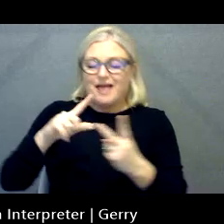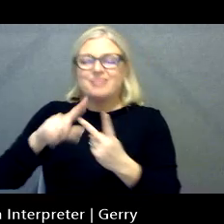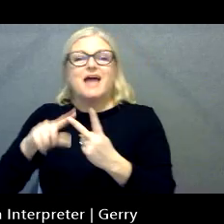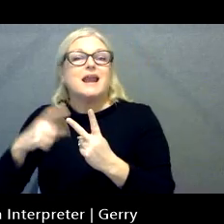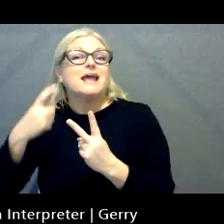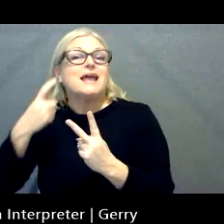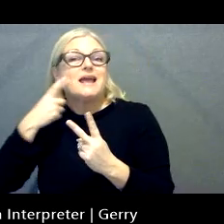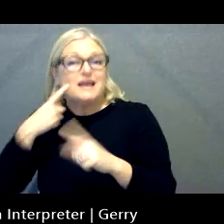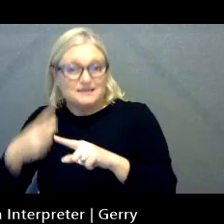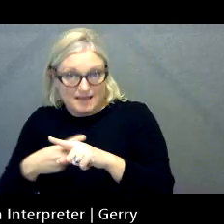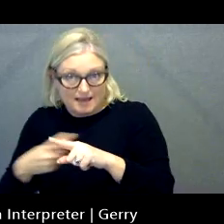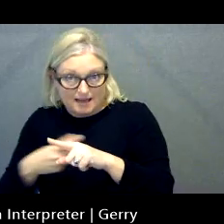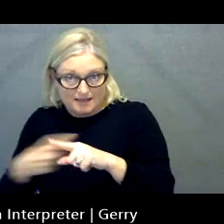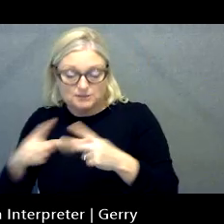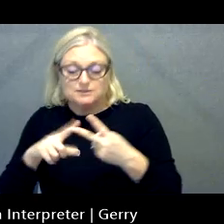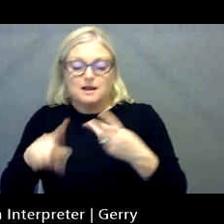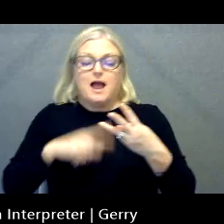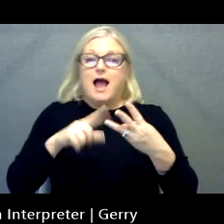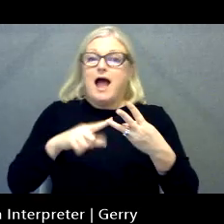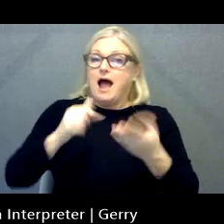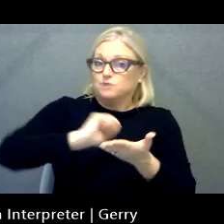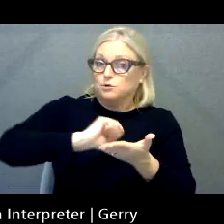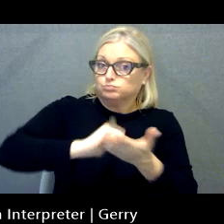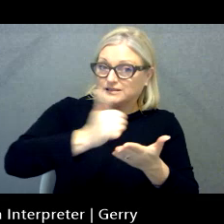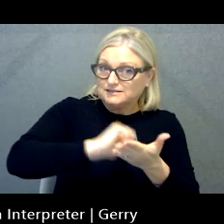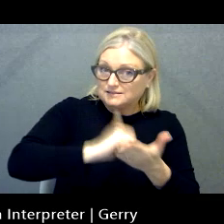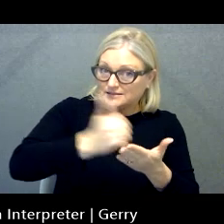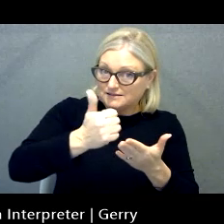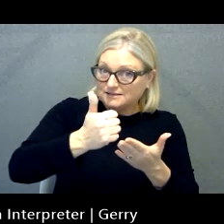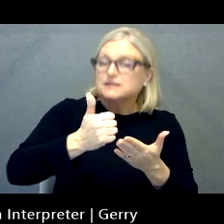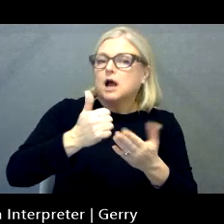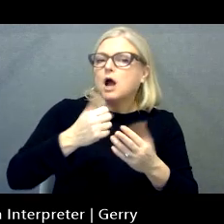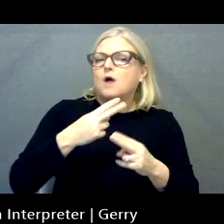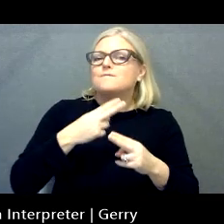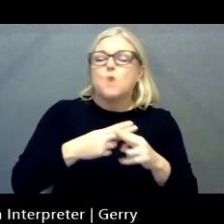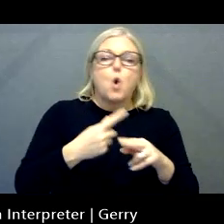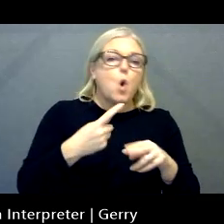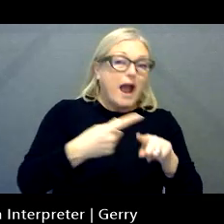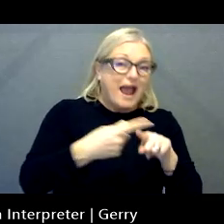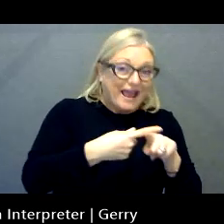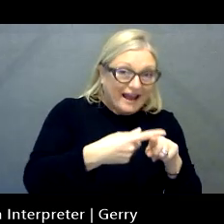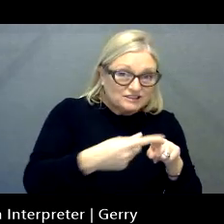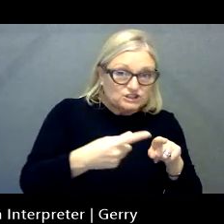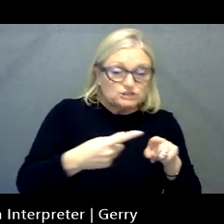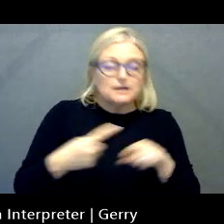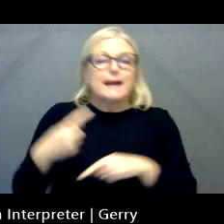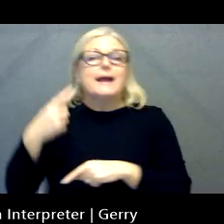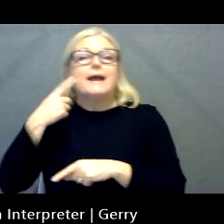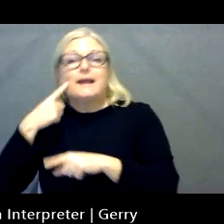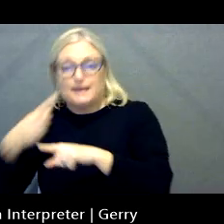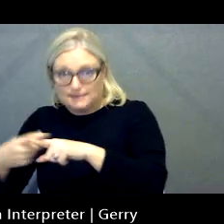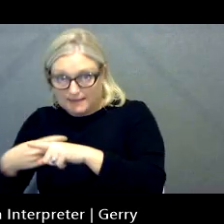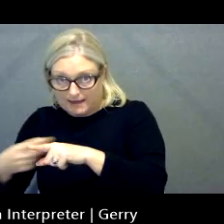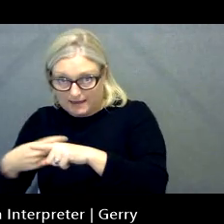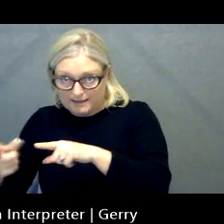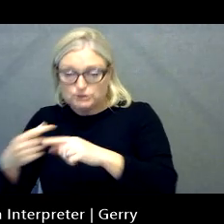hard copy versions for both standard and easy English that could be sent to people if they had issues with accessing things